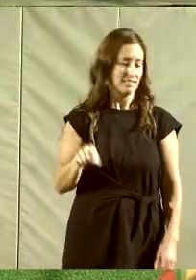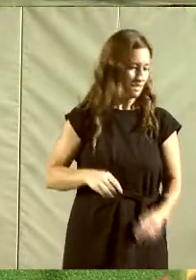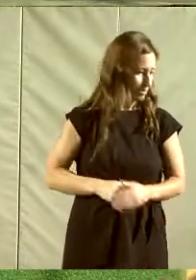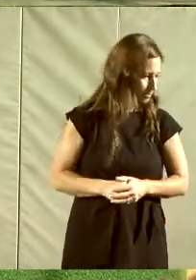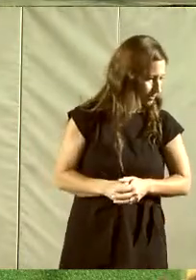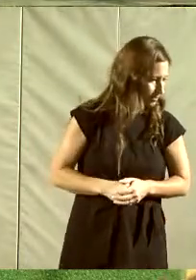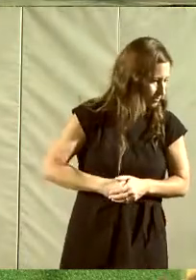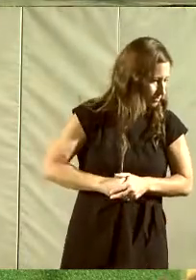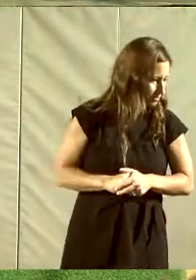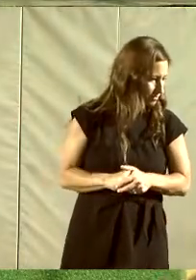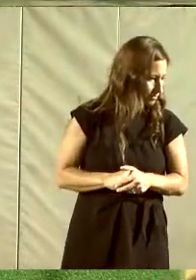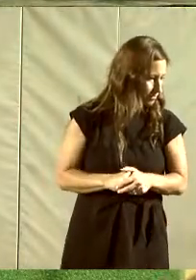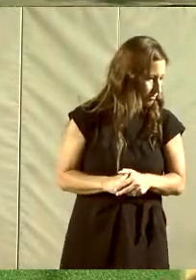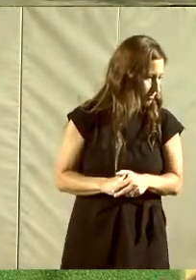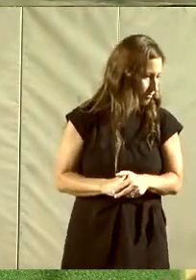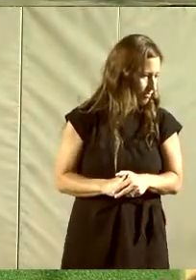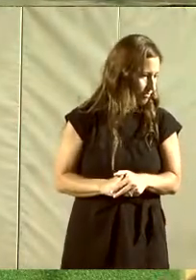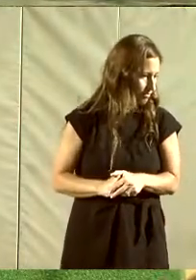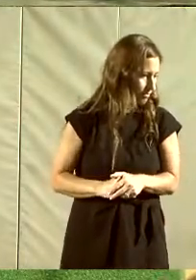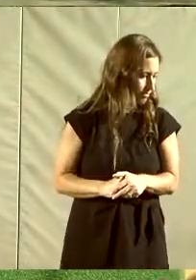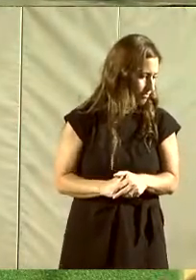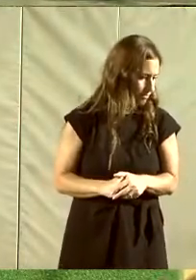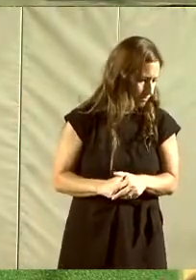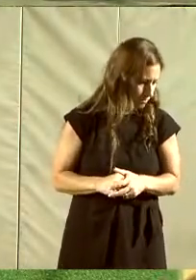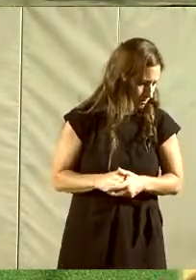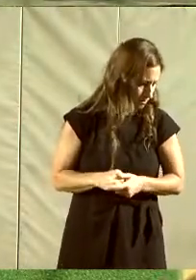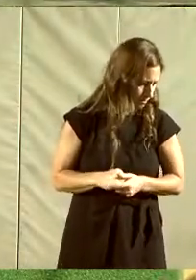Gloria Jade Carrichko.